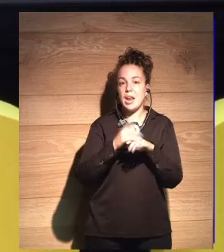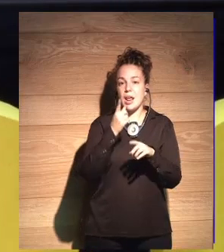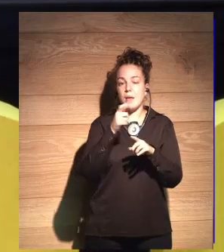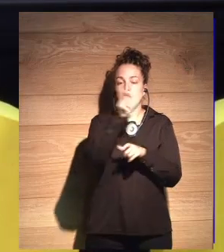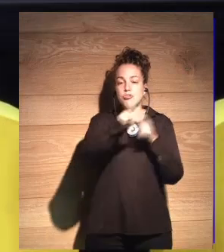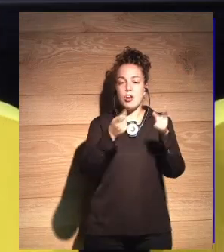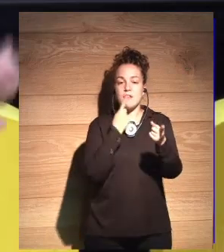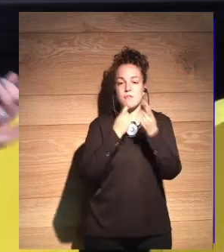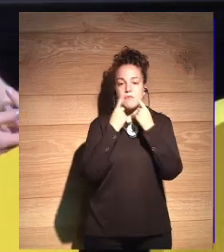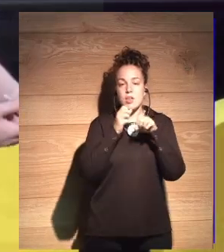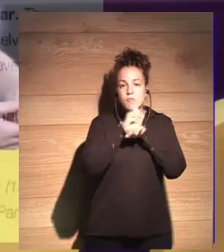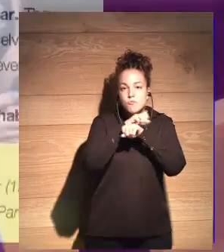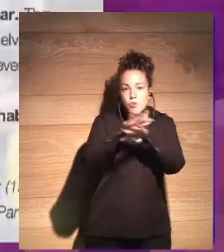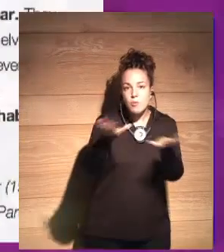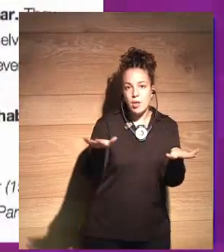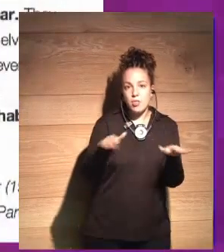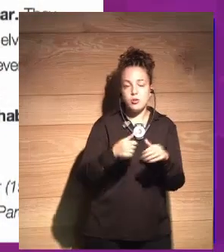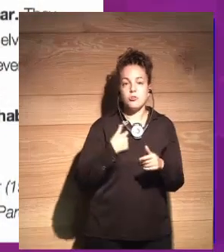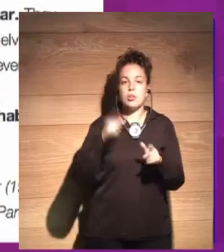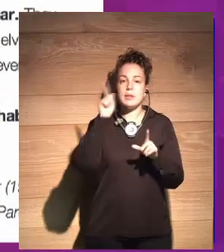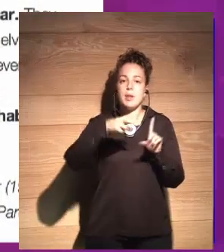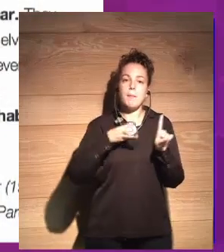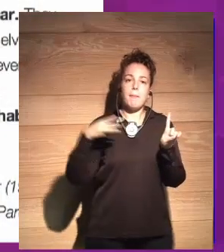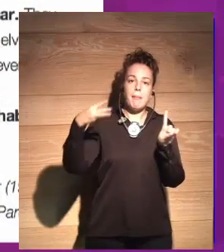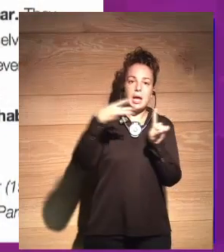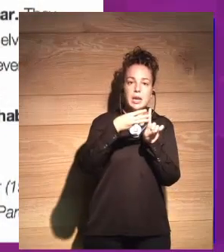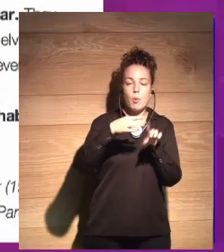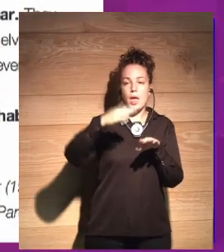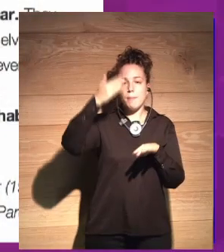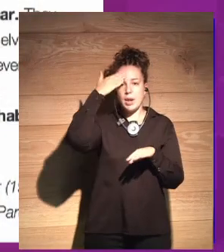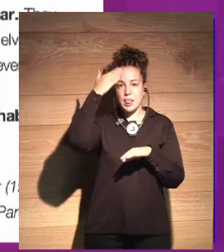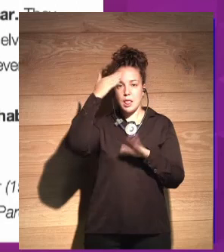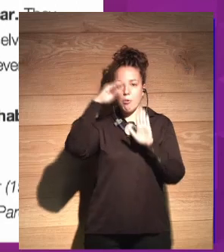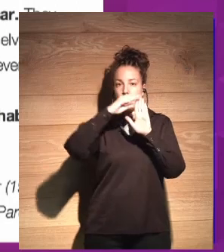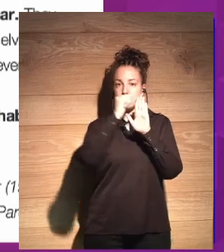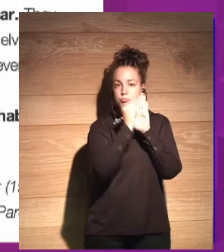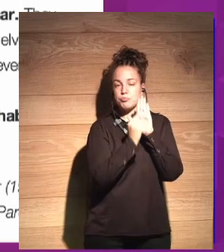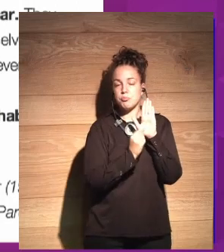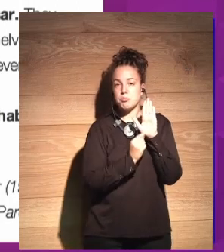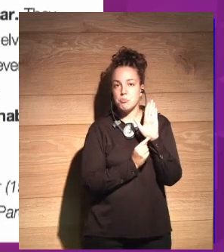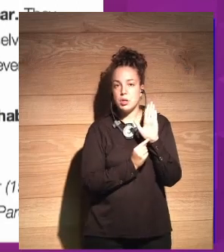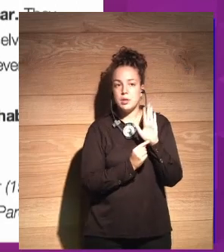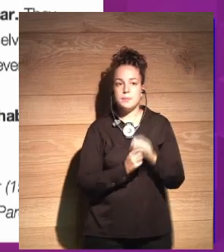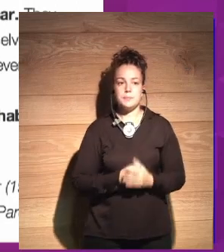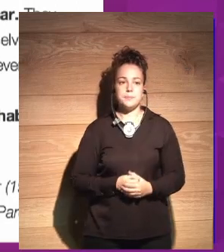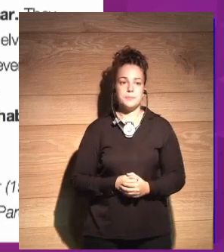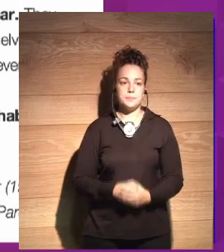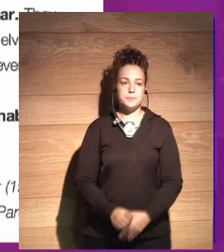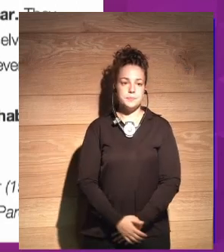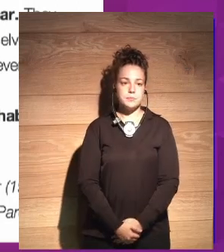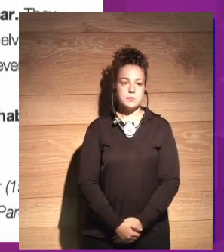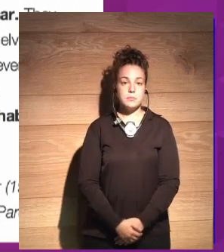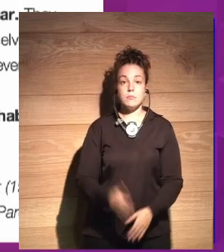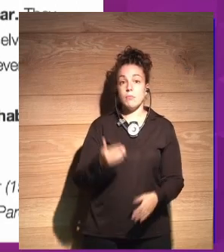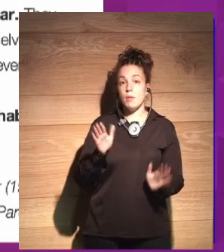I also made a website that has some principles, but mostly I think I want to represent something